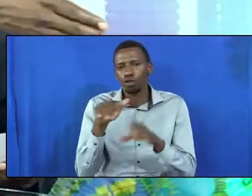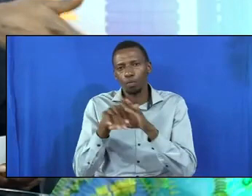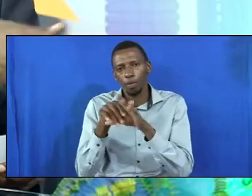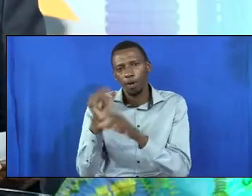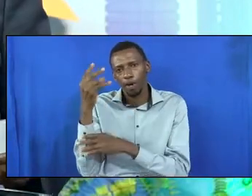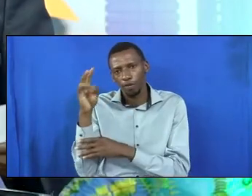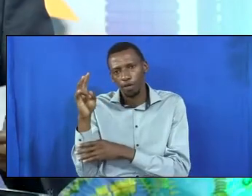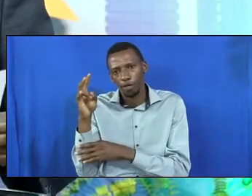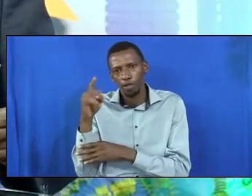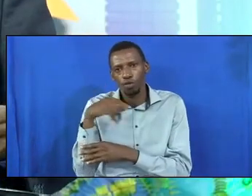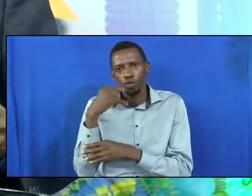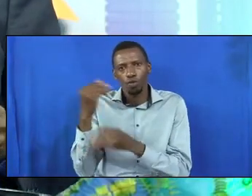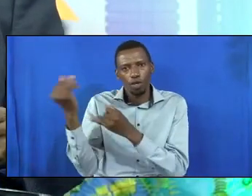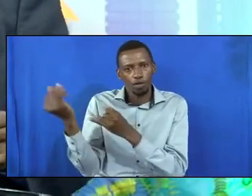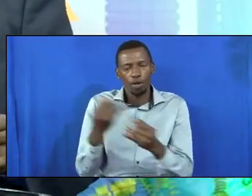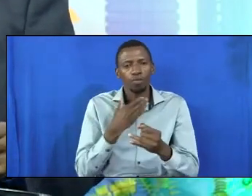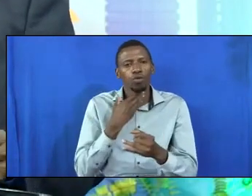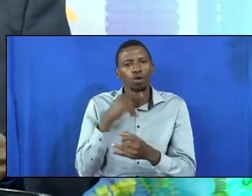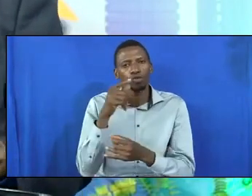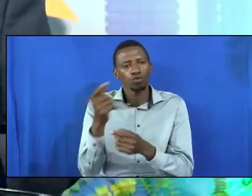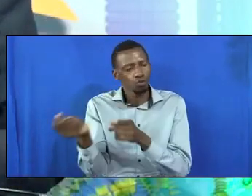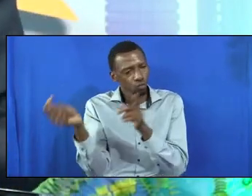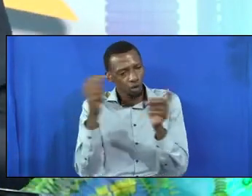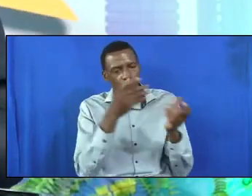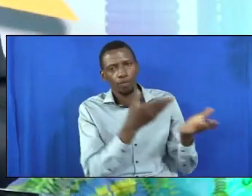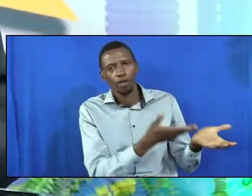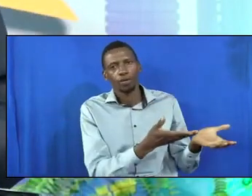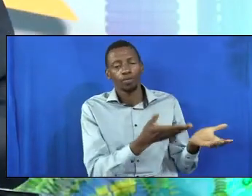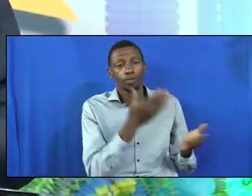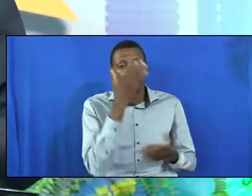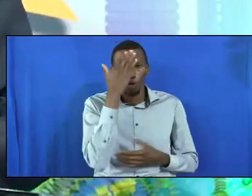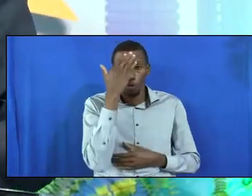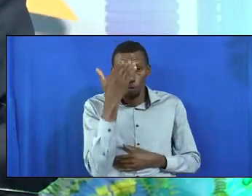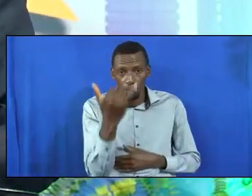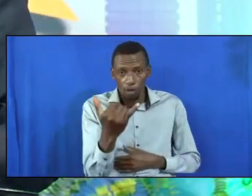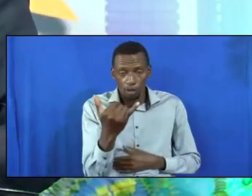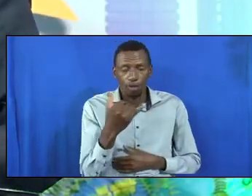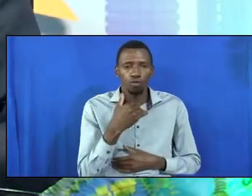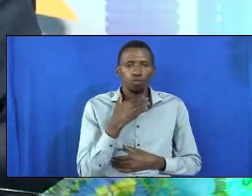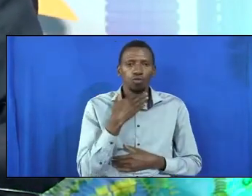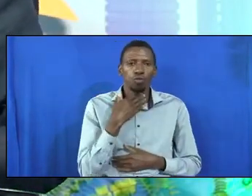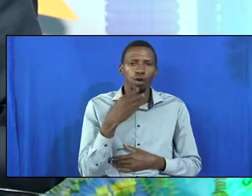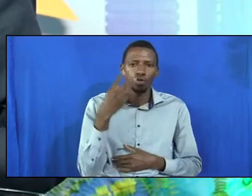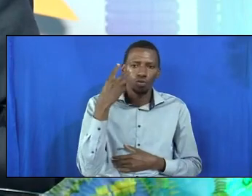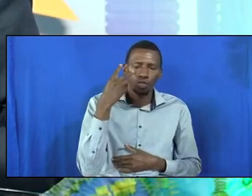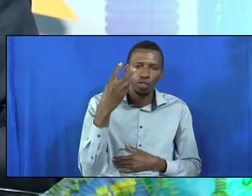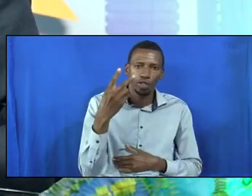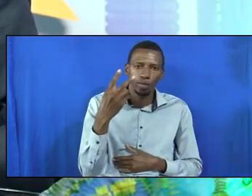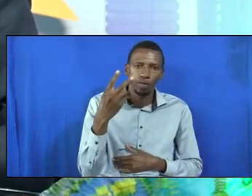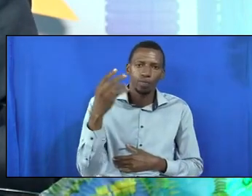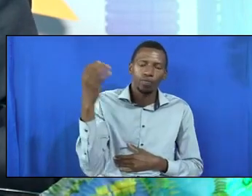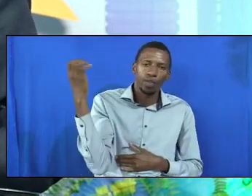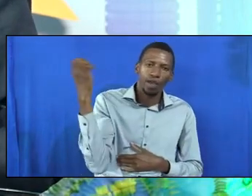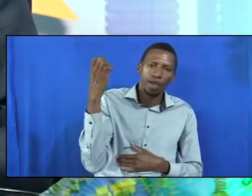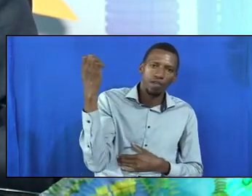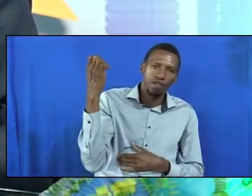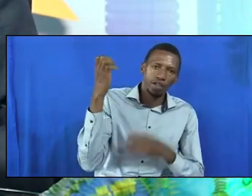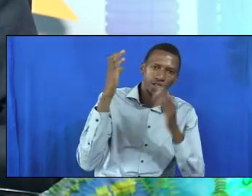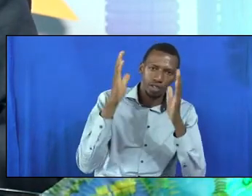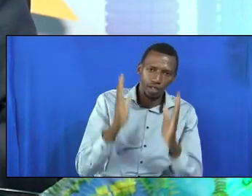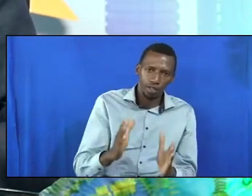you to come up front here, because as a church we want to see the evangelists and missionaries. Please